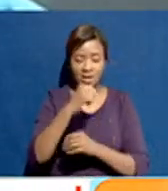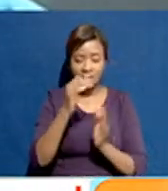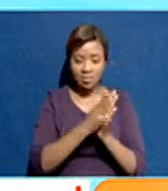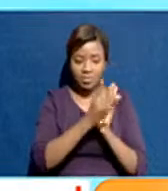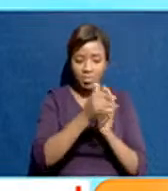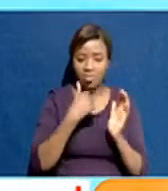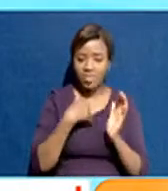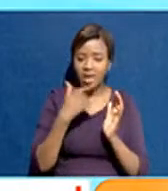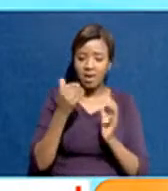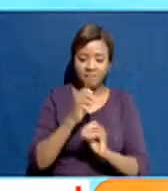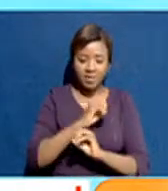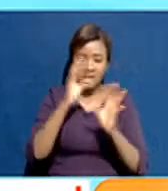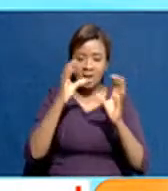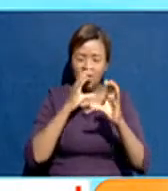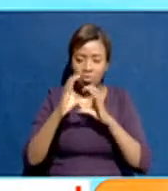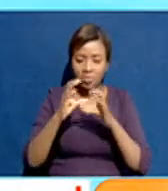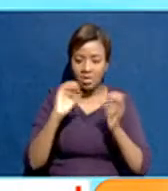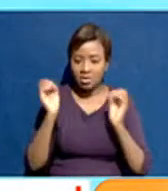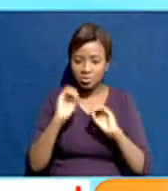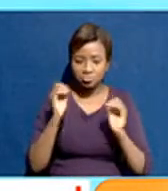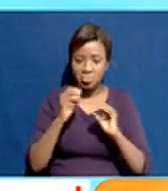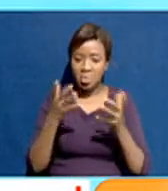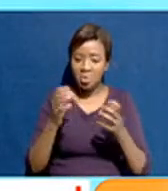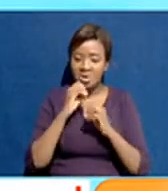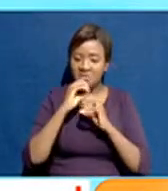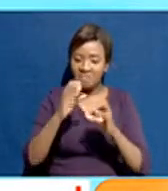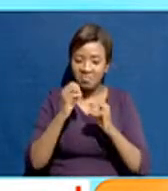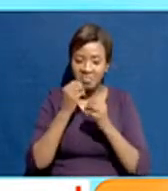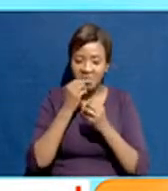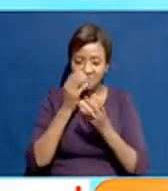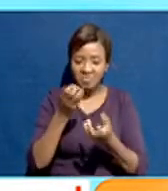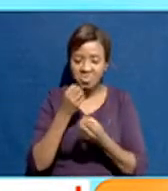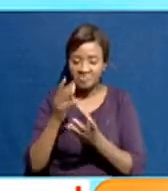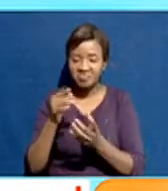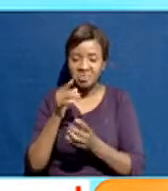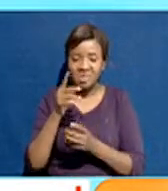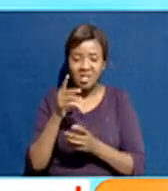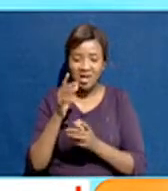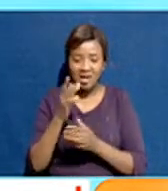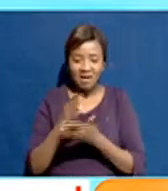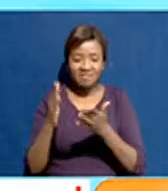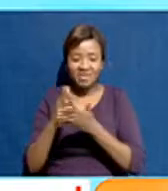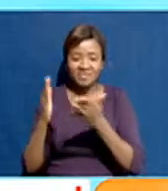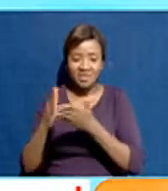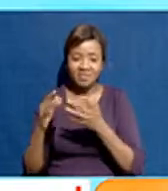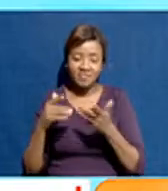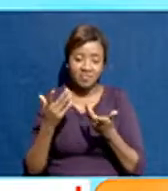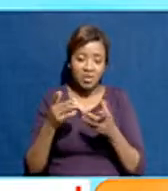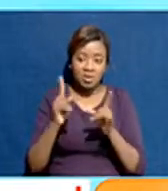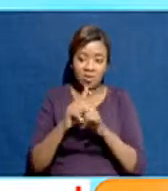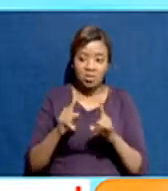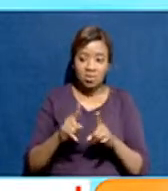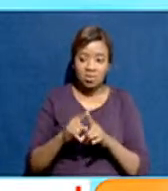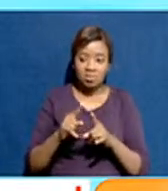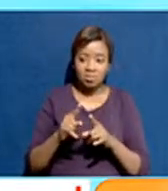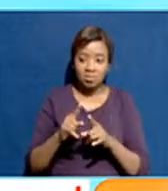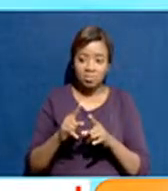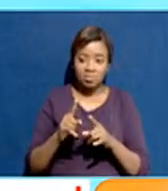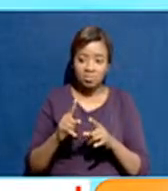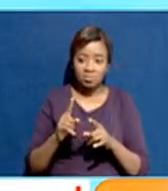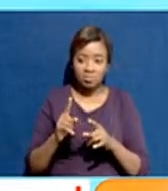communication. Leave alone in the village, sometimes even in a company or an organization, there can be a breakdown